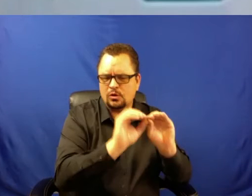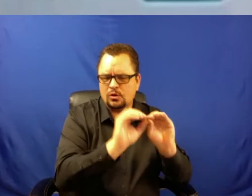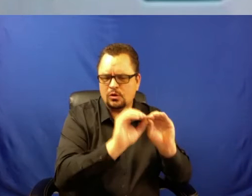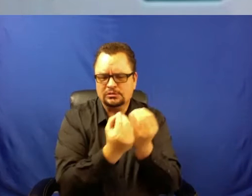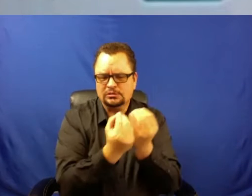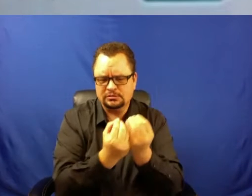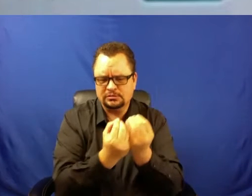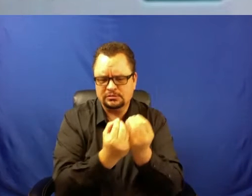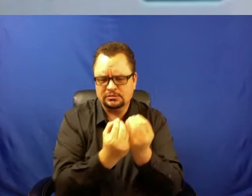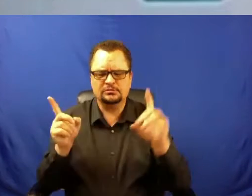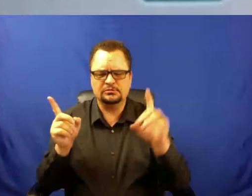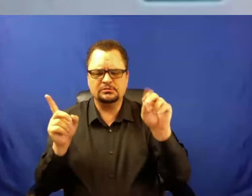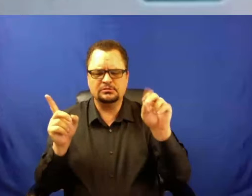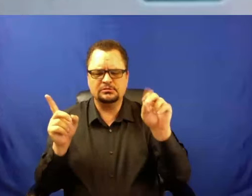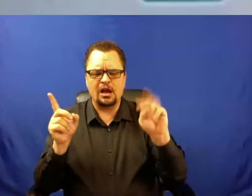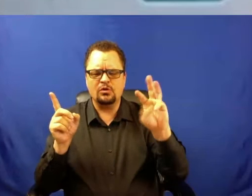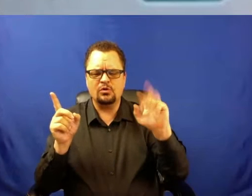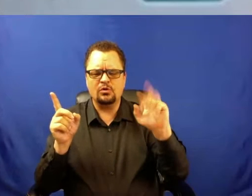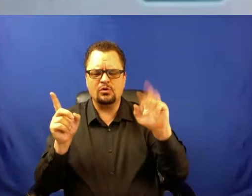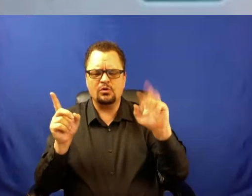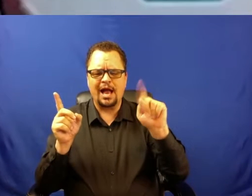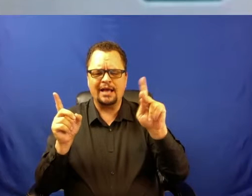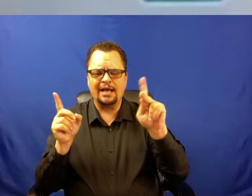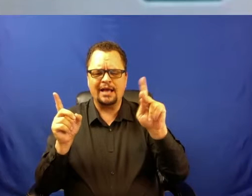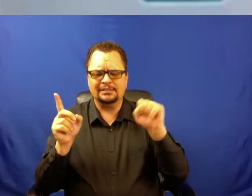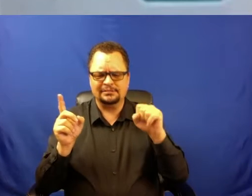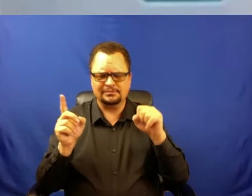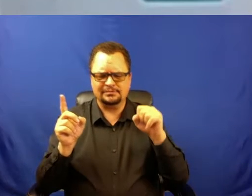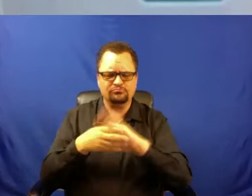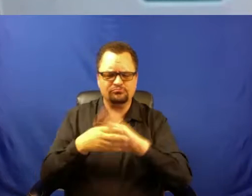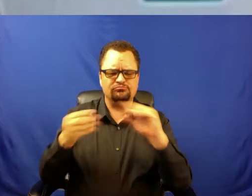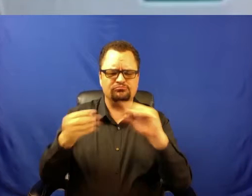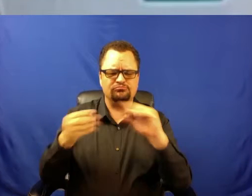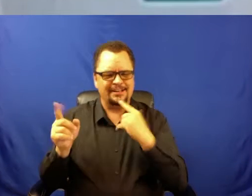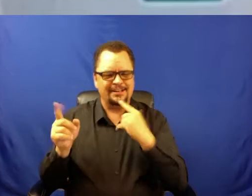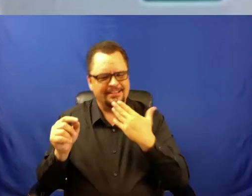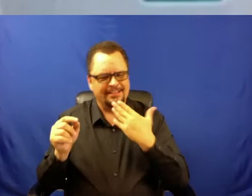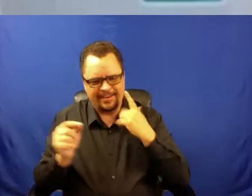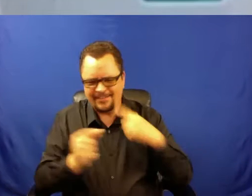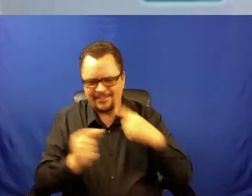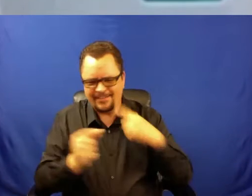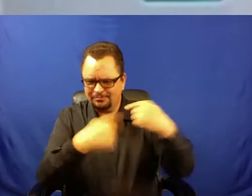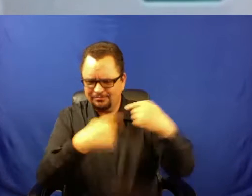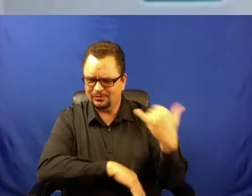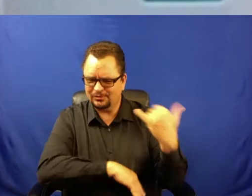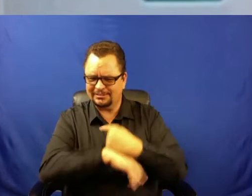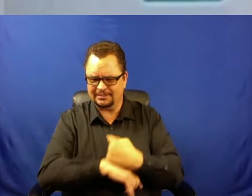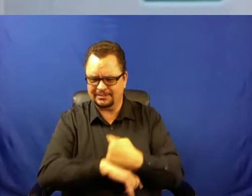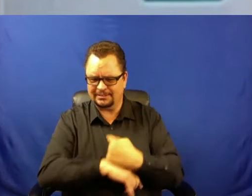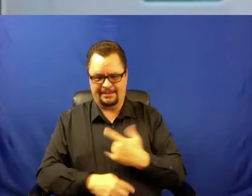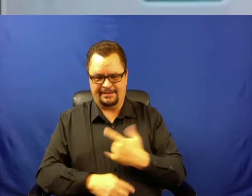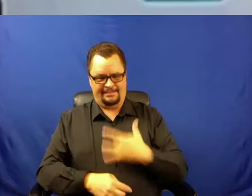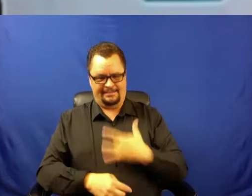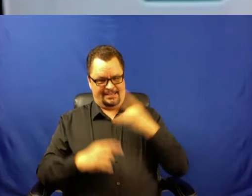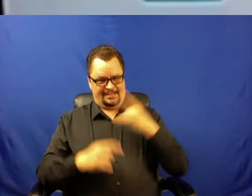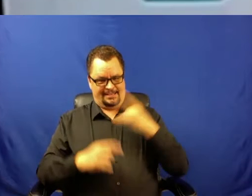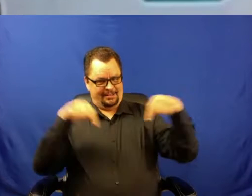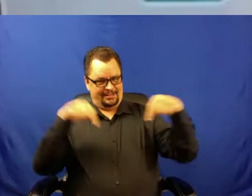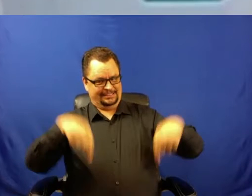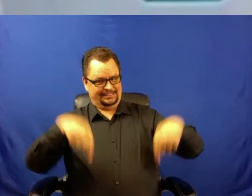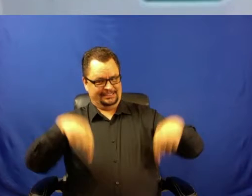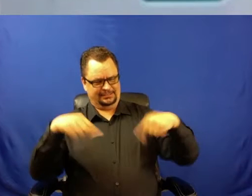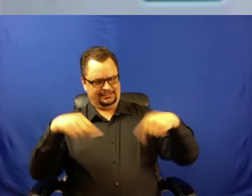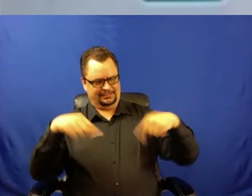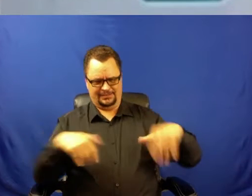from my personal feelings about it. The first time that I sent paramedics out into the county, that's unusual for us,